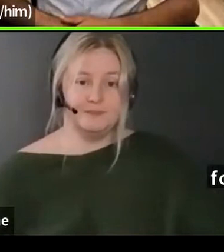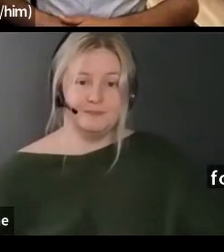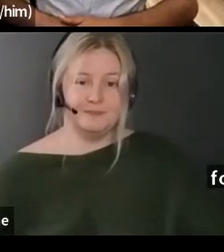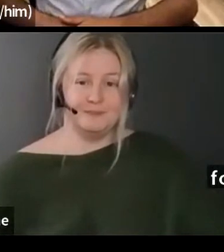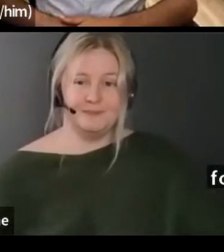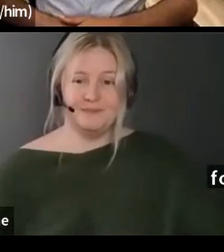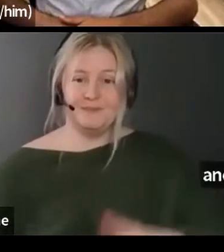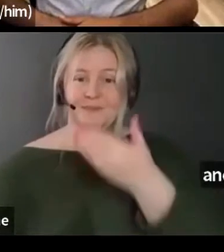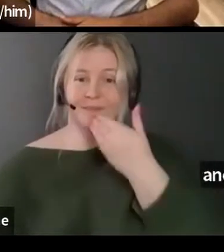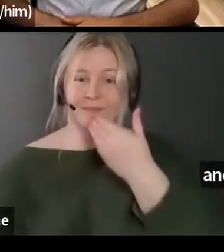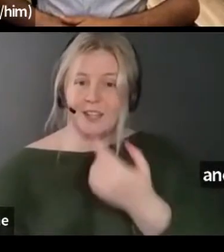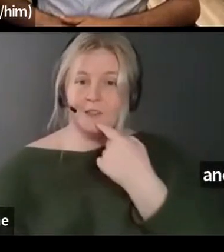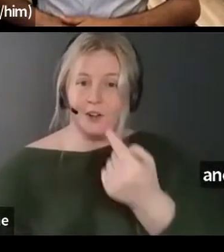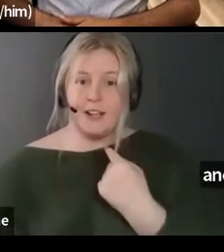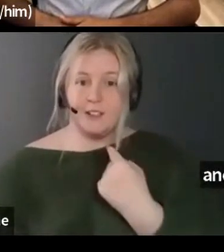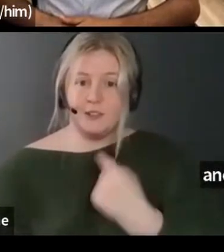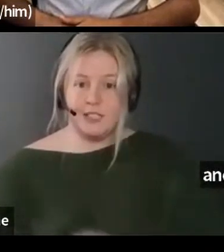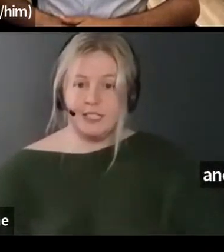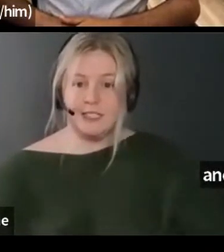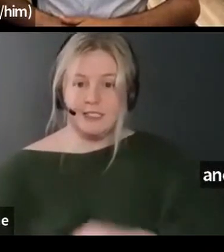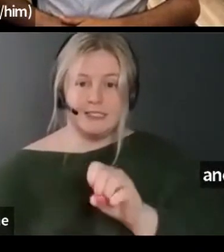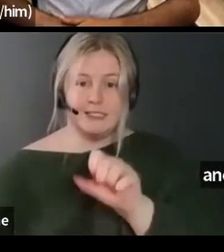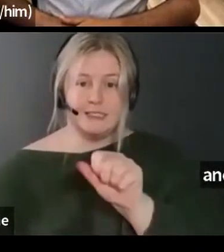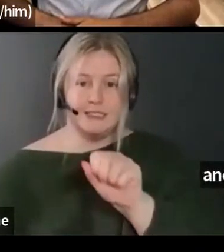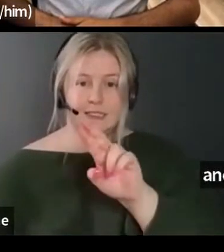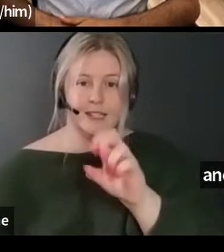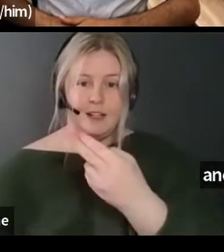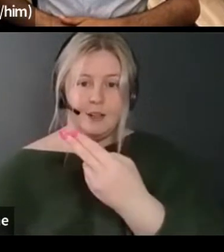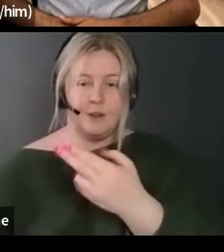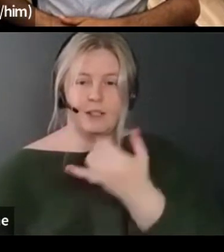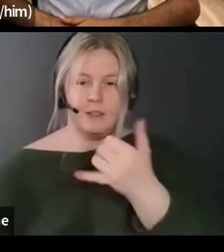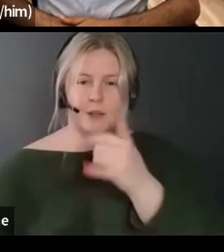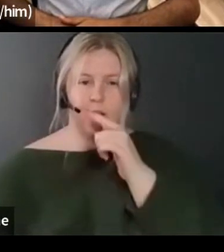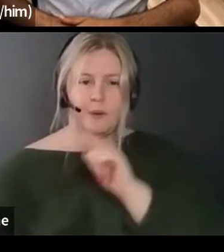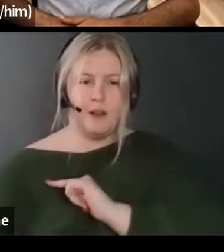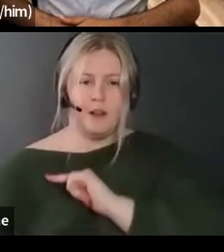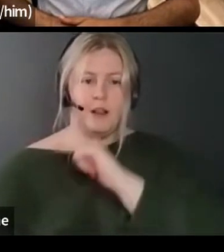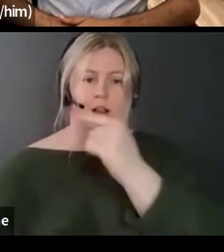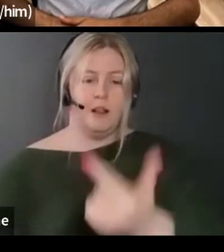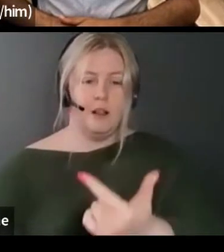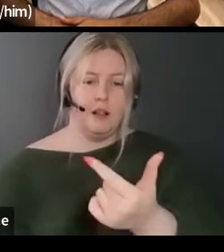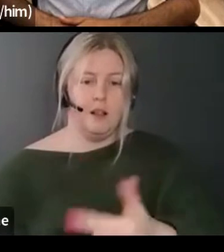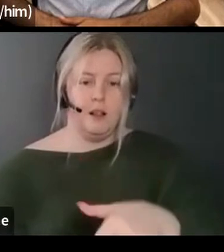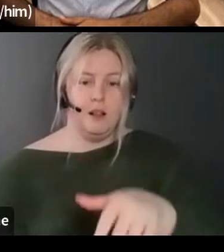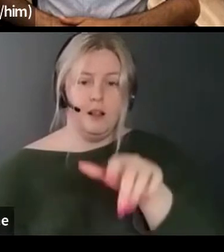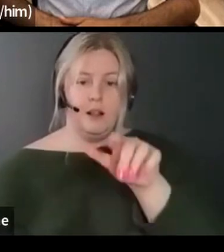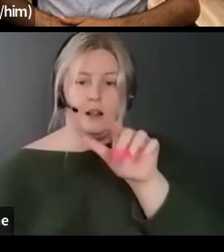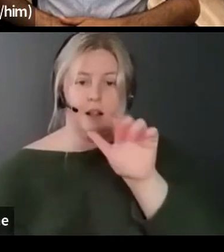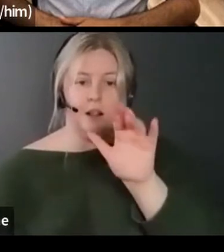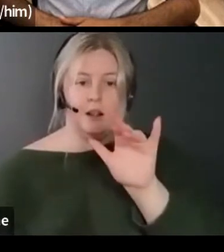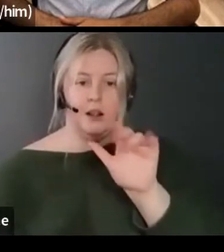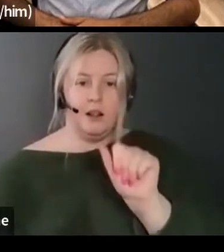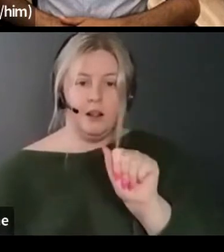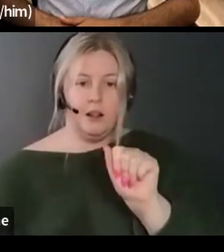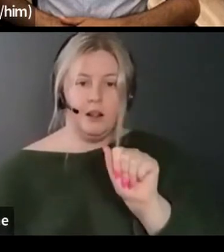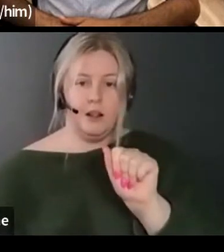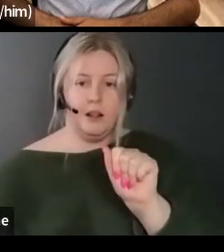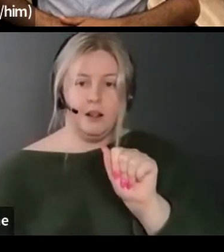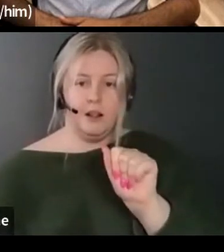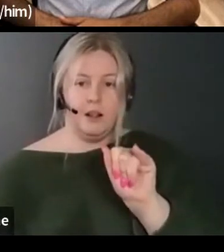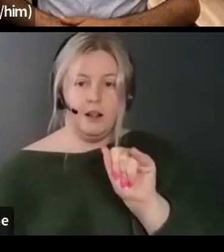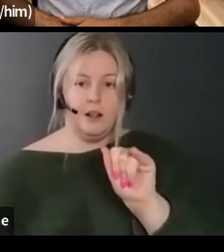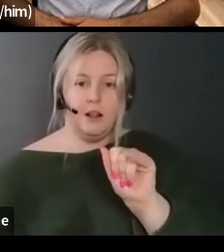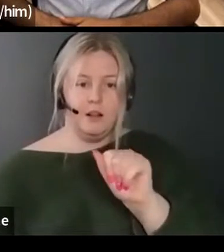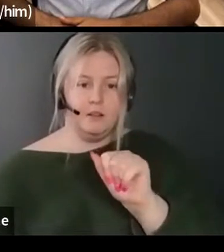Thanks so much for answering. I'm going to throw it to Aisha only because it would be a really great